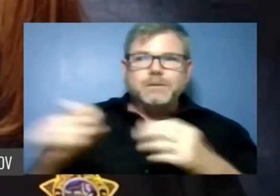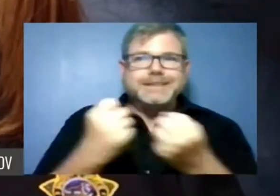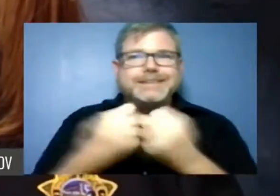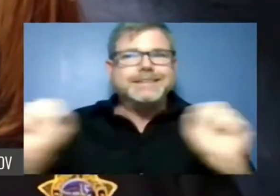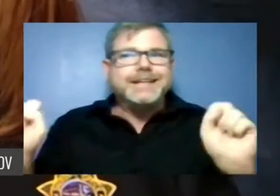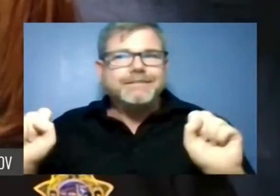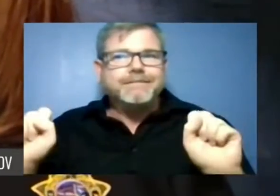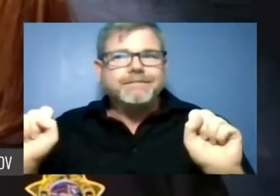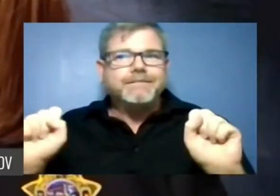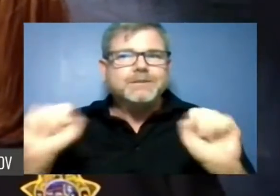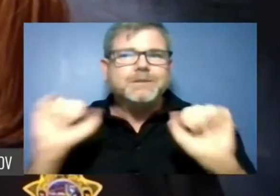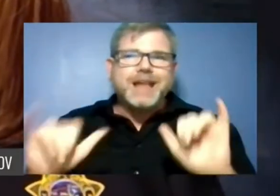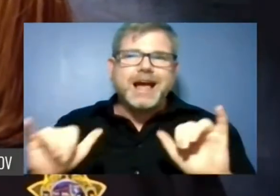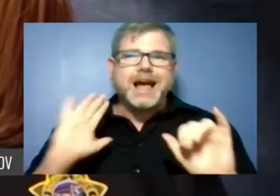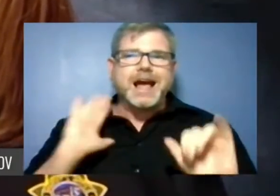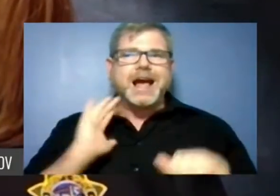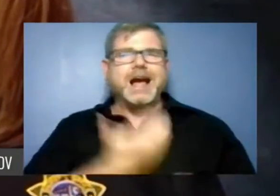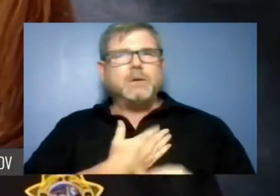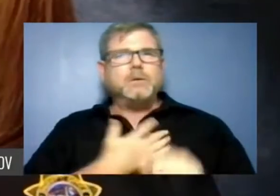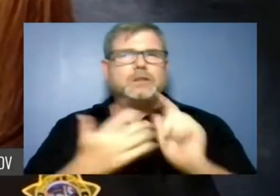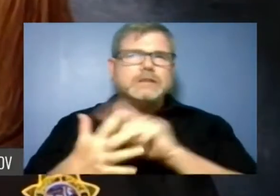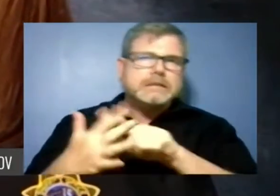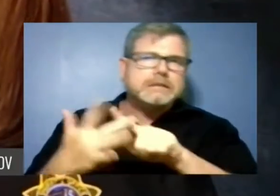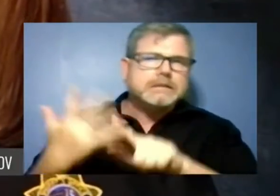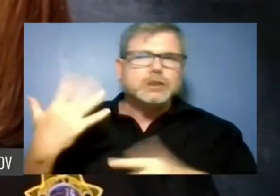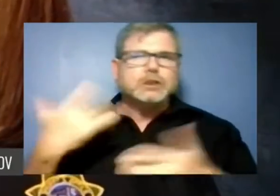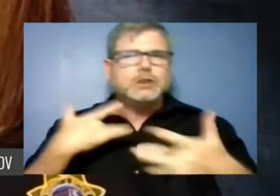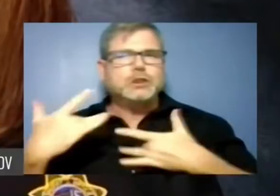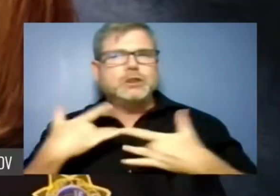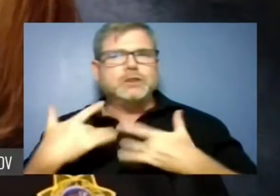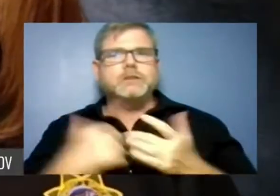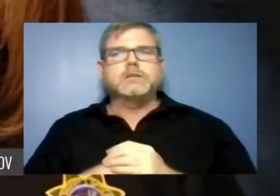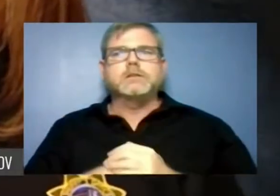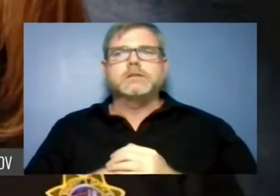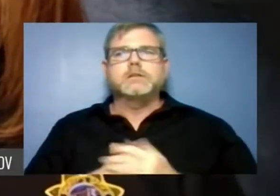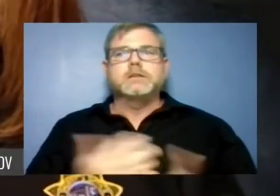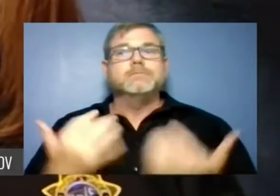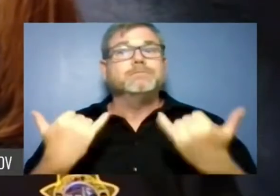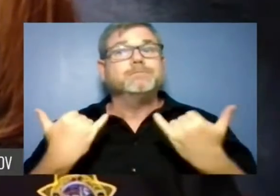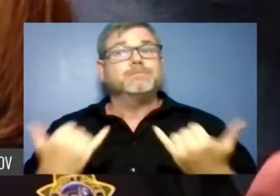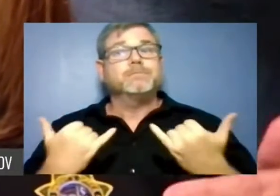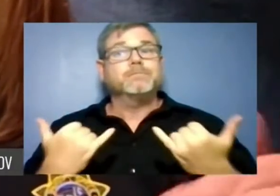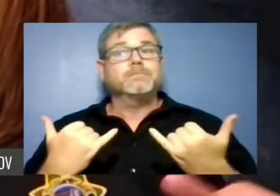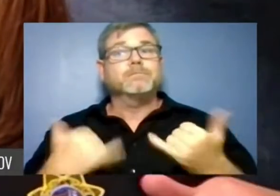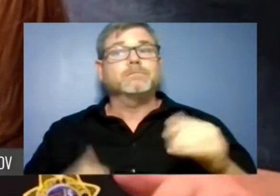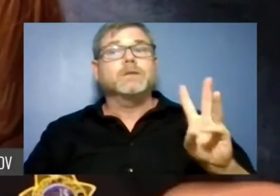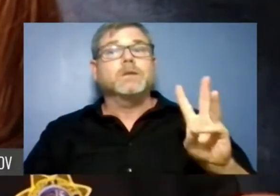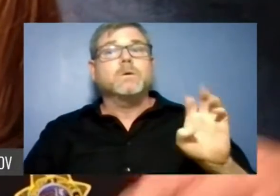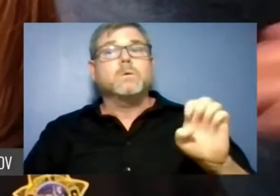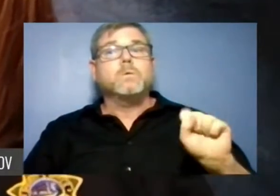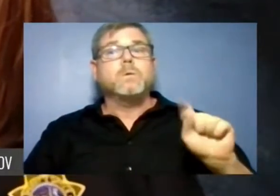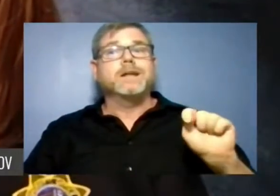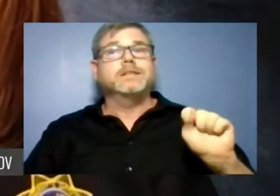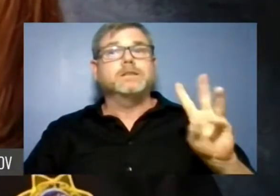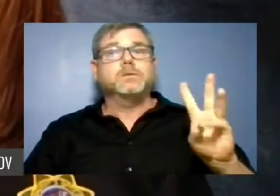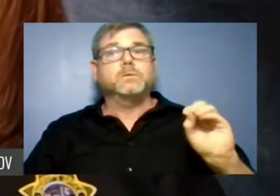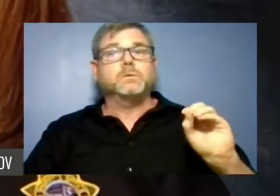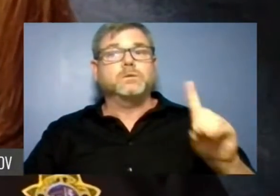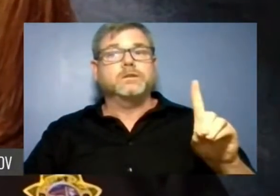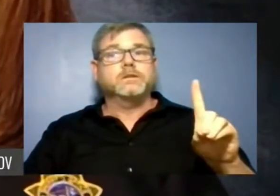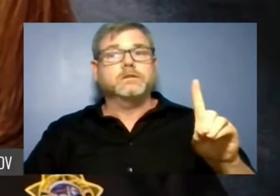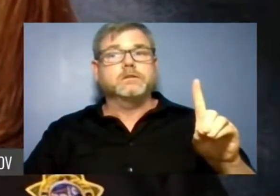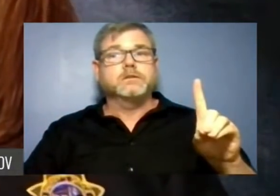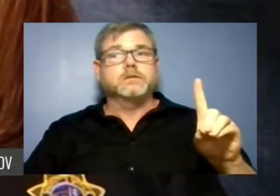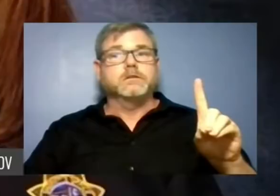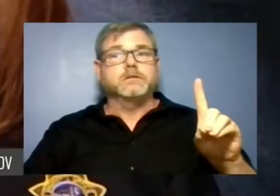of you know, right now, Westwood is without power. They don't have electricity. And between Susanville and Westwood,